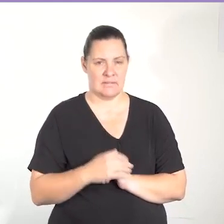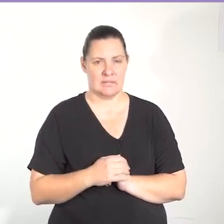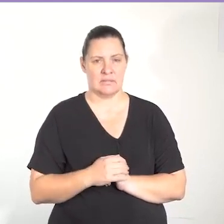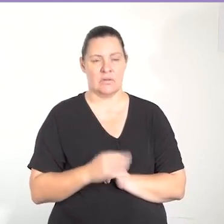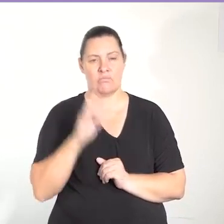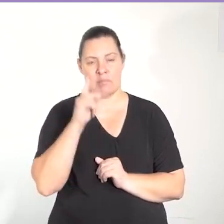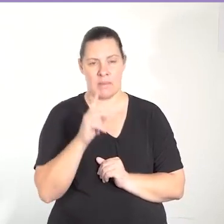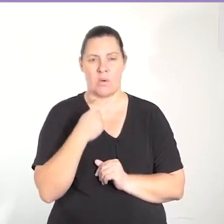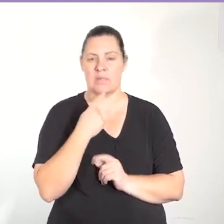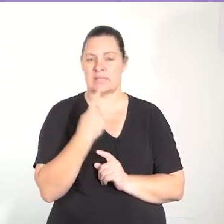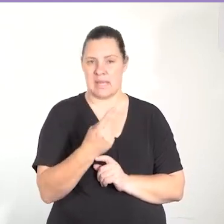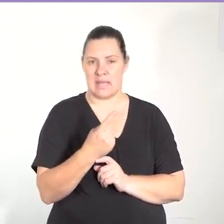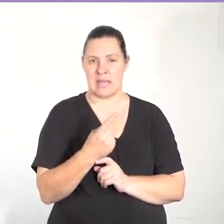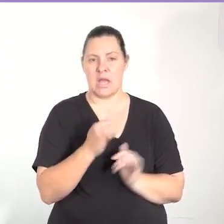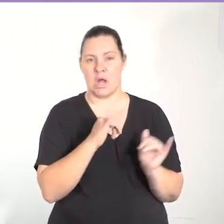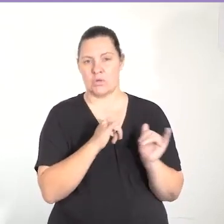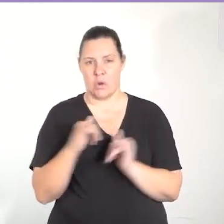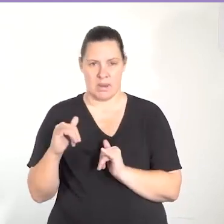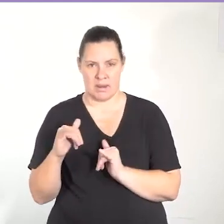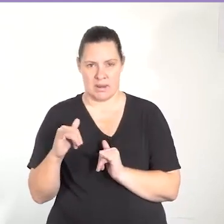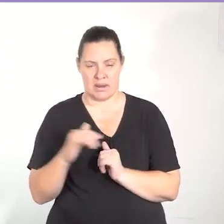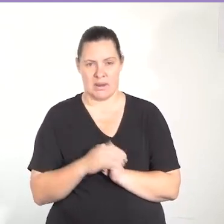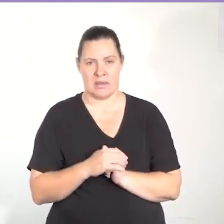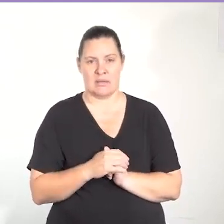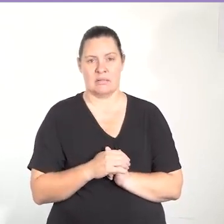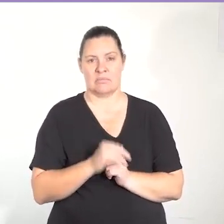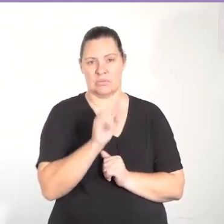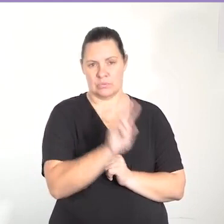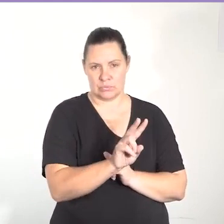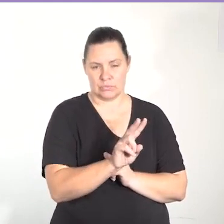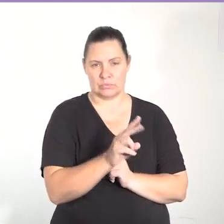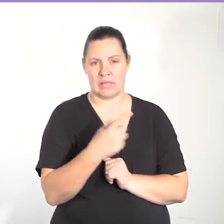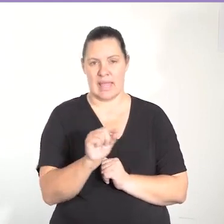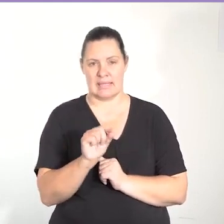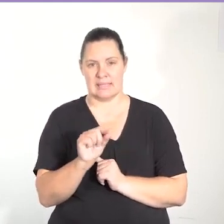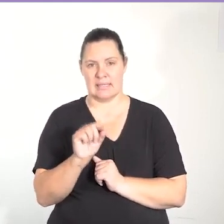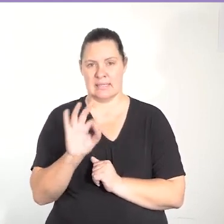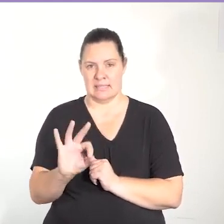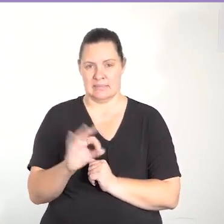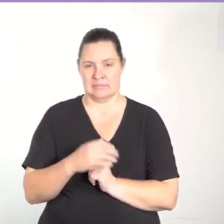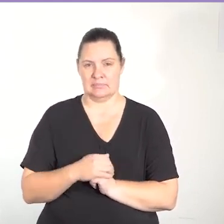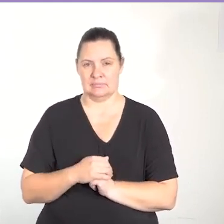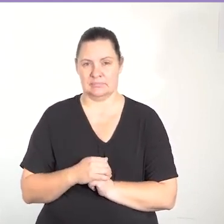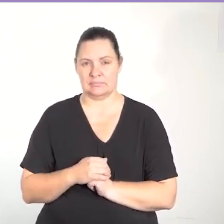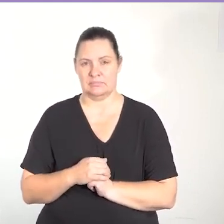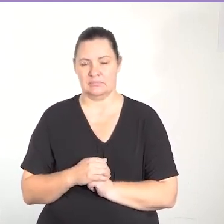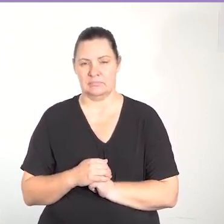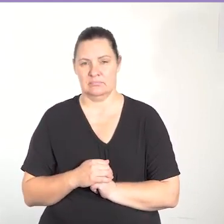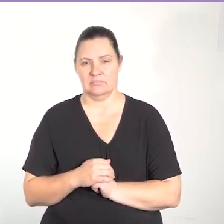there? Remember, we are going to take the common ones, which are 2 and 3.